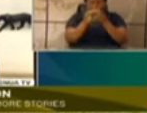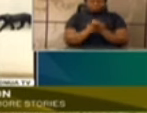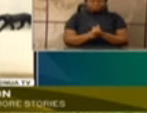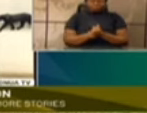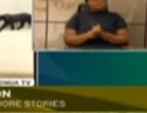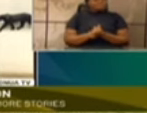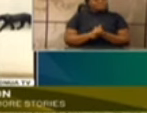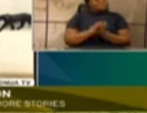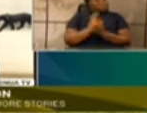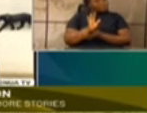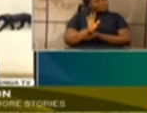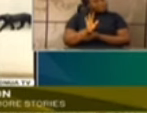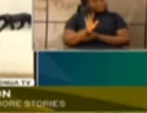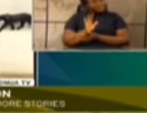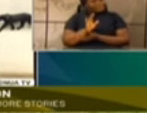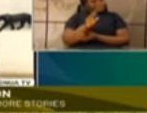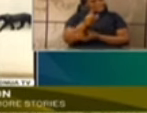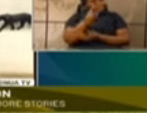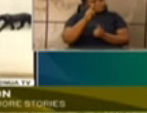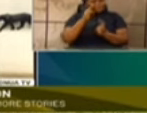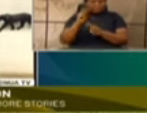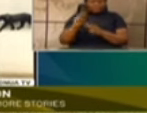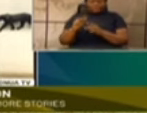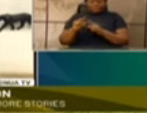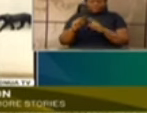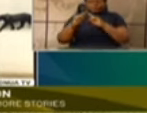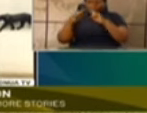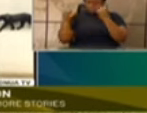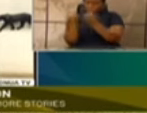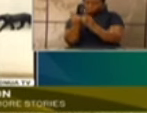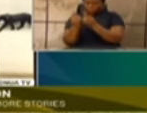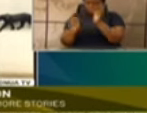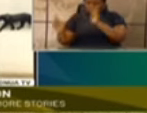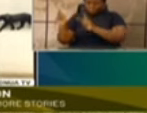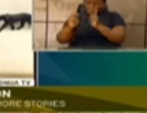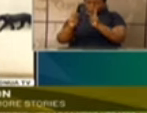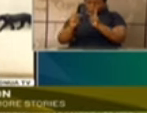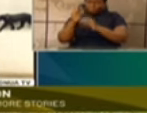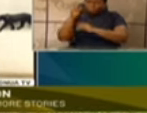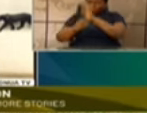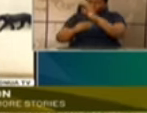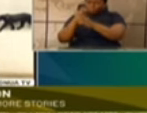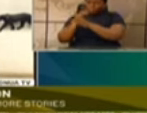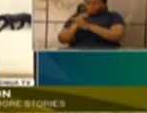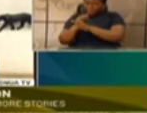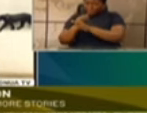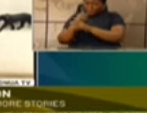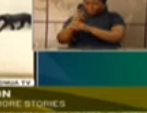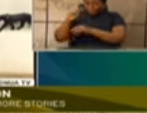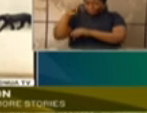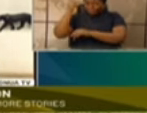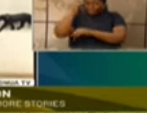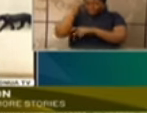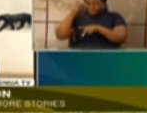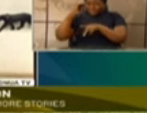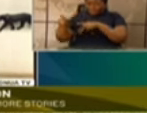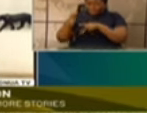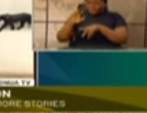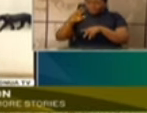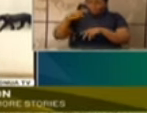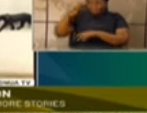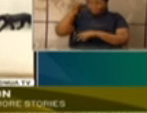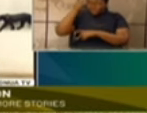Sir, what for man you kua? Tidini political party. Your friend of man